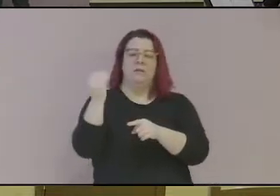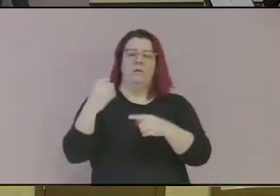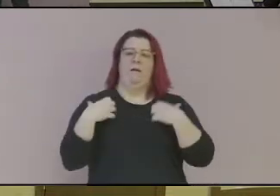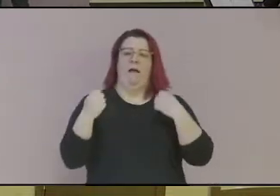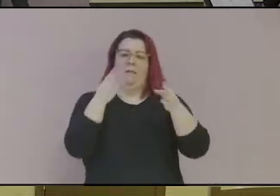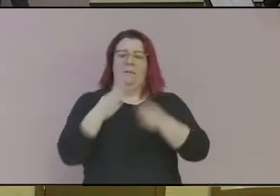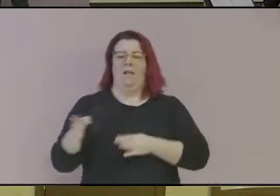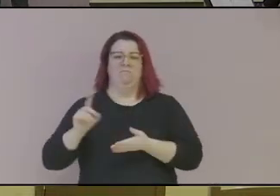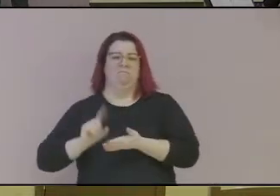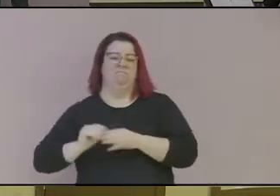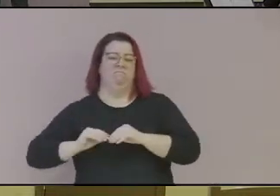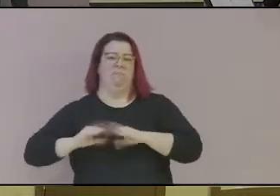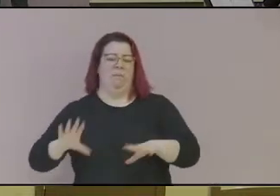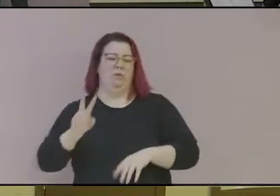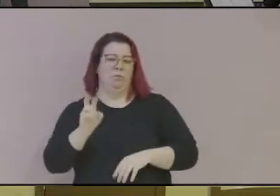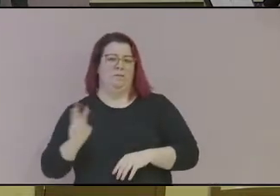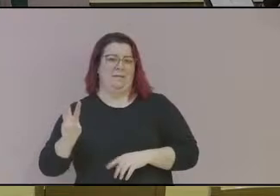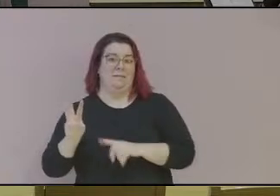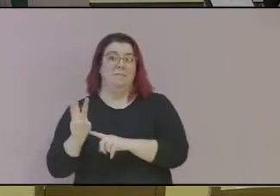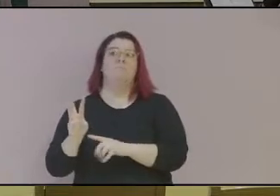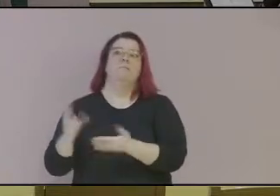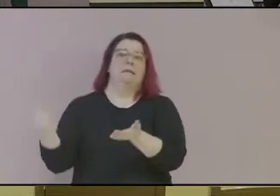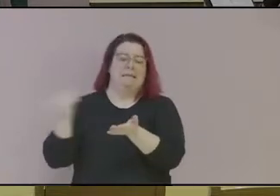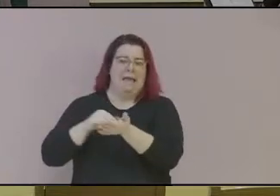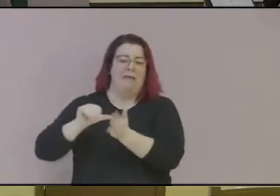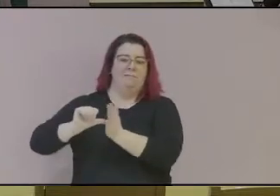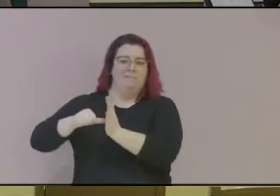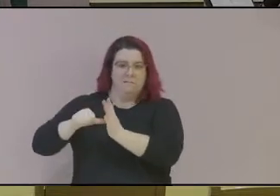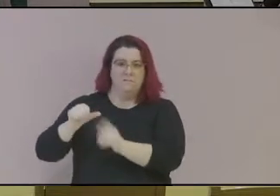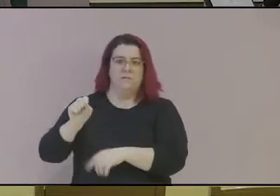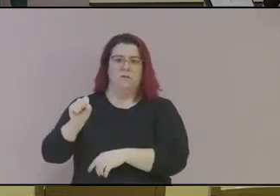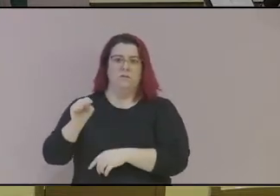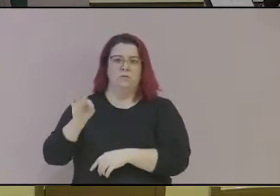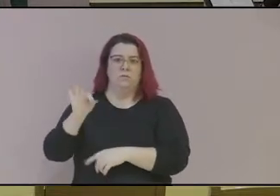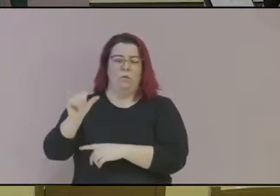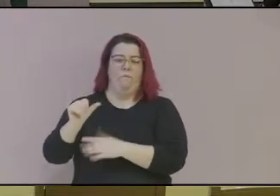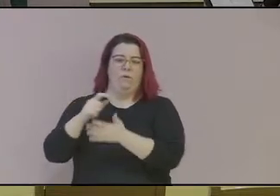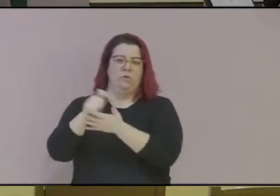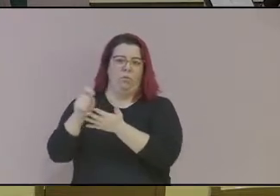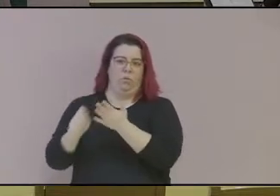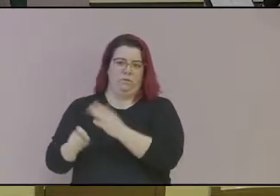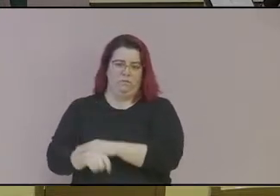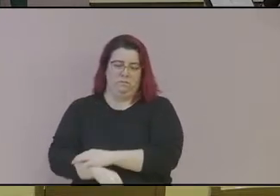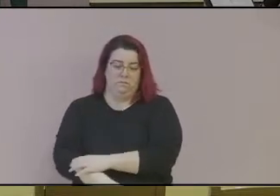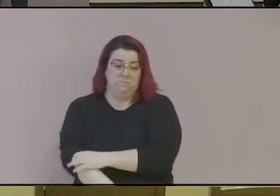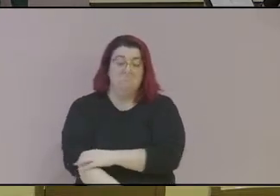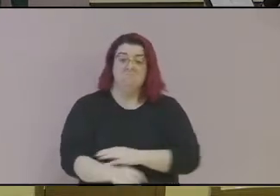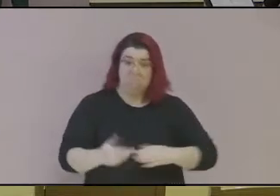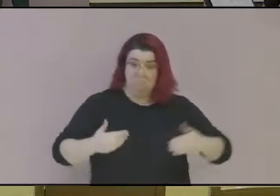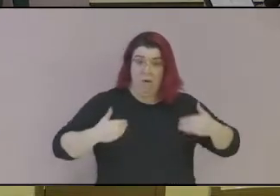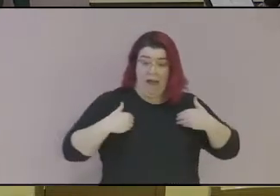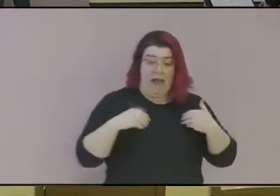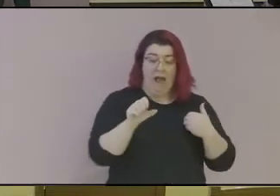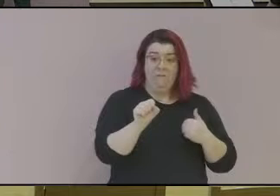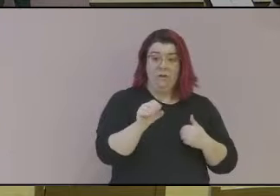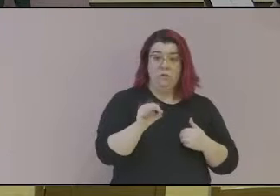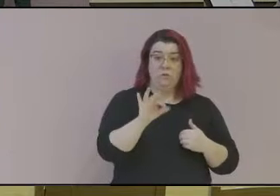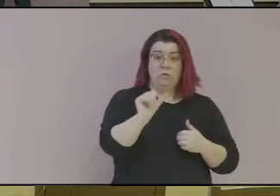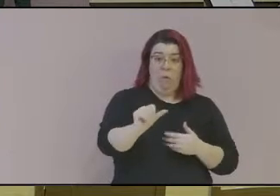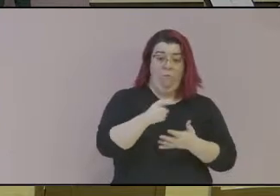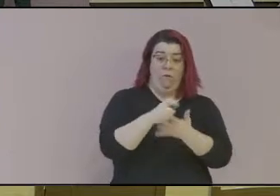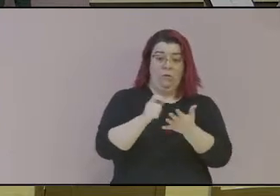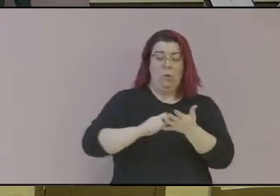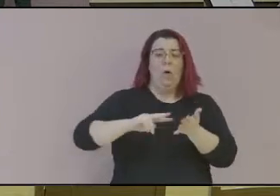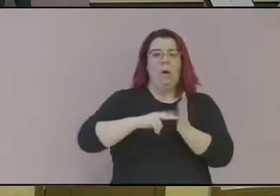which also recommended SOFA scoring. Patients with high SOFA scores, meaning high mortality